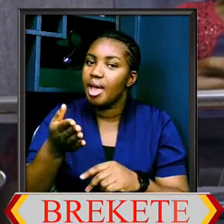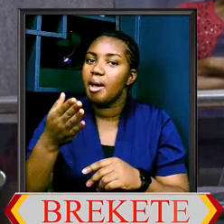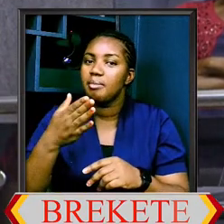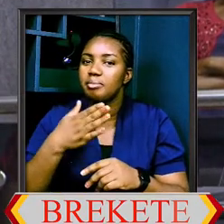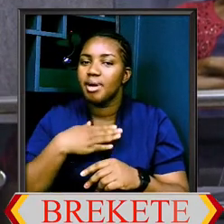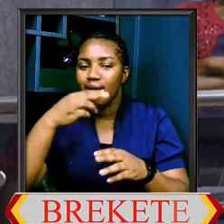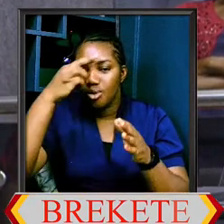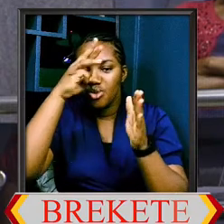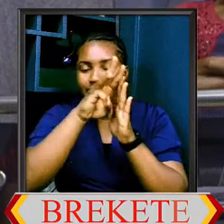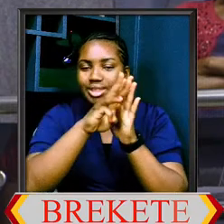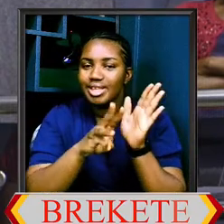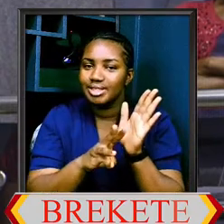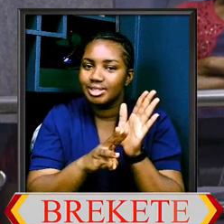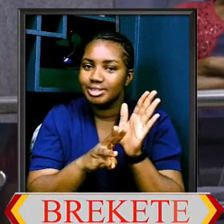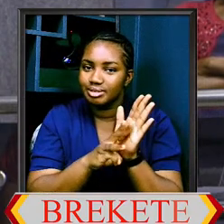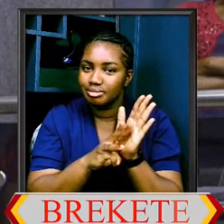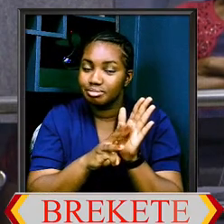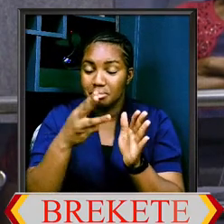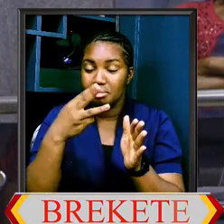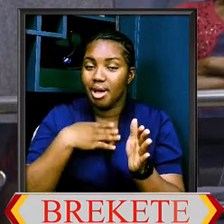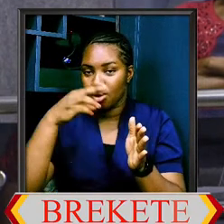my weakness,